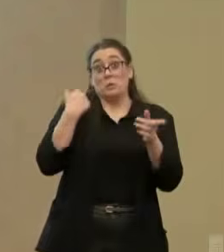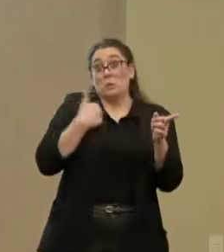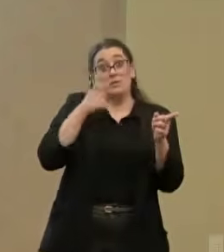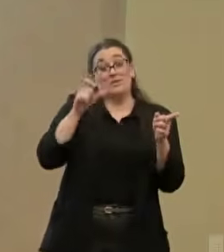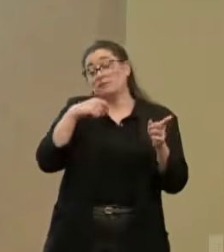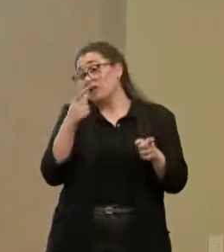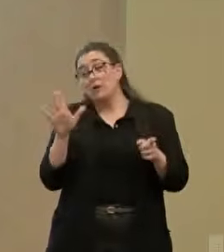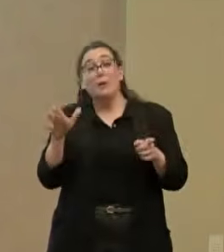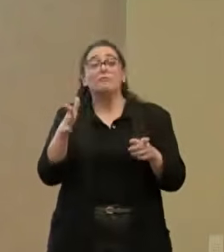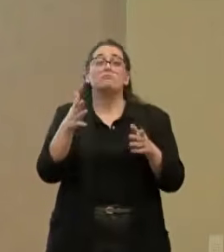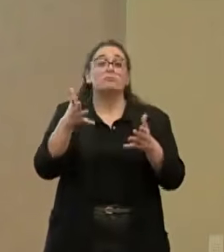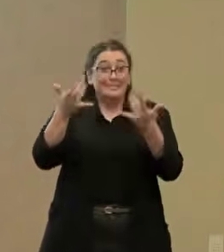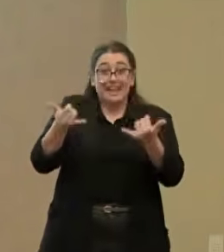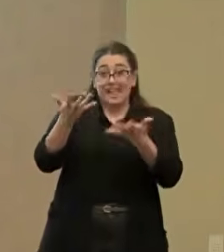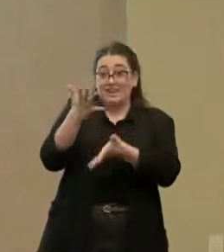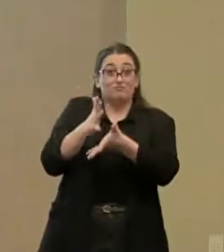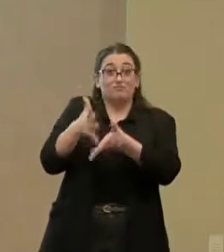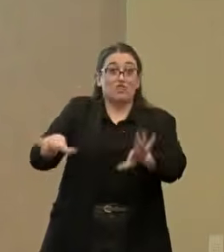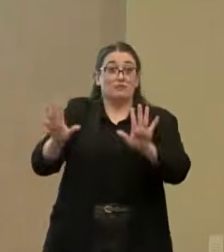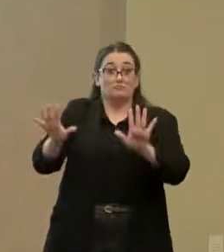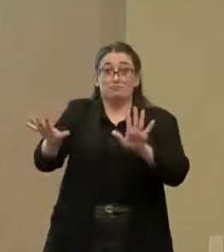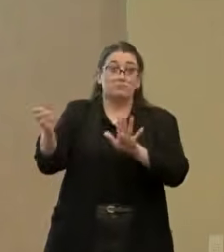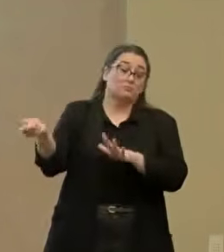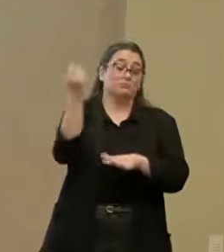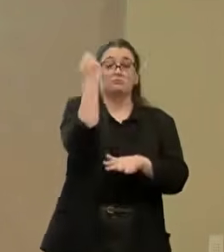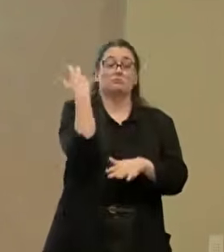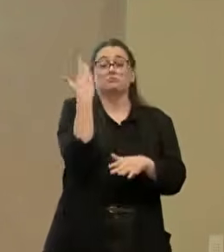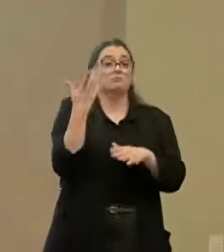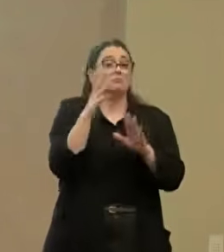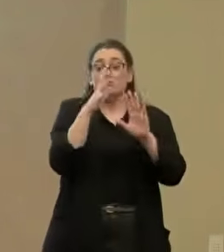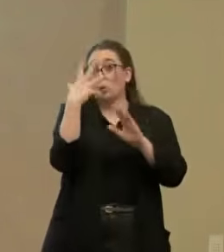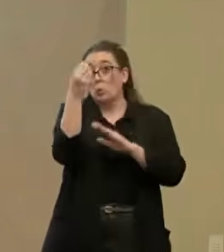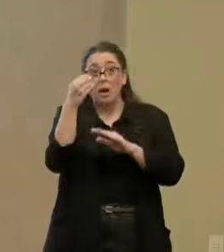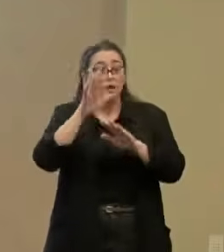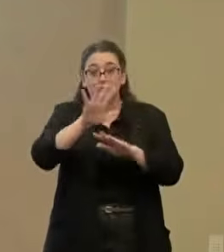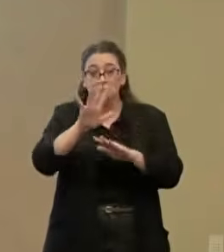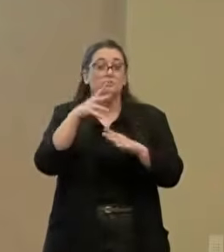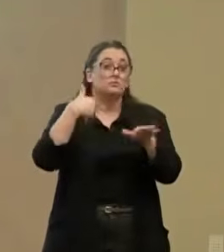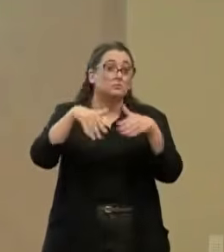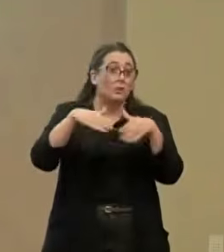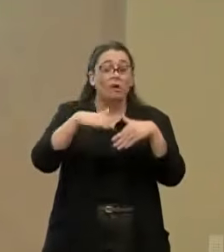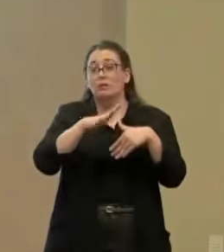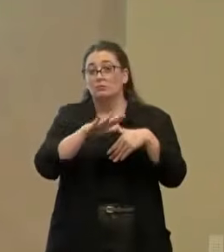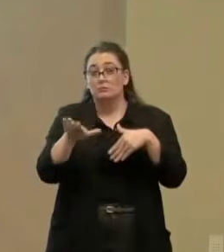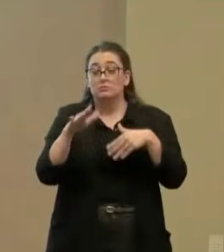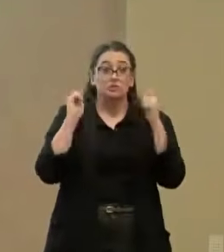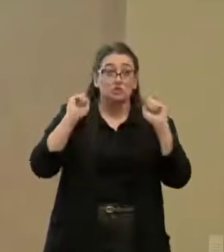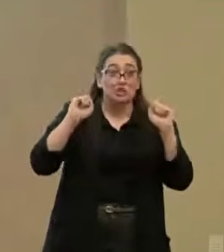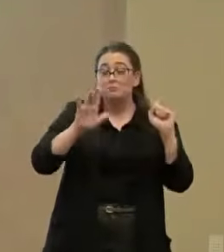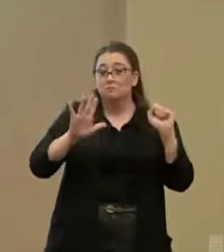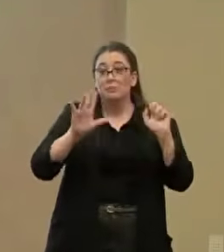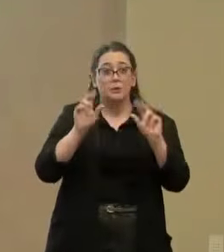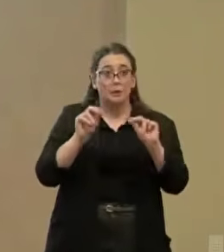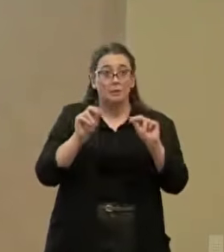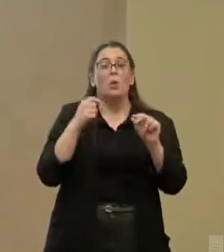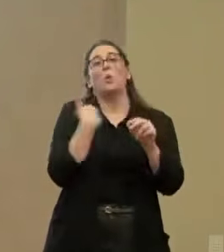pull the plug for the day, for the evening. Let's not go for the walk. Let's not go to the gym today. Let's just recover. Let's call it a recovery day. And